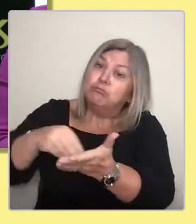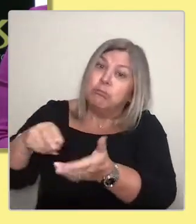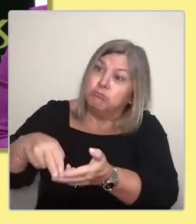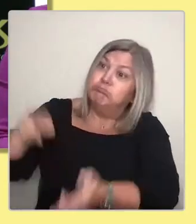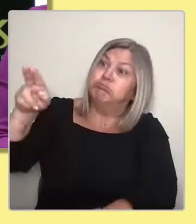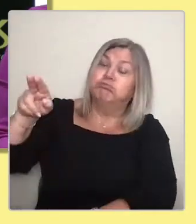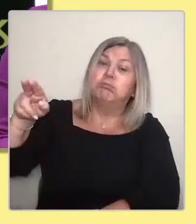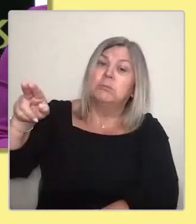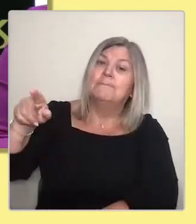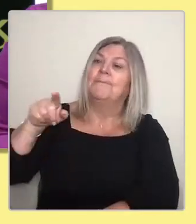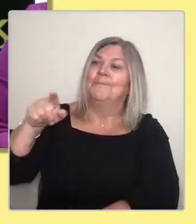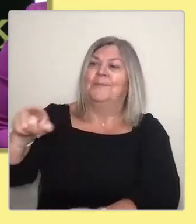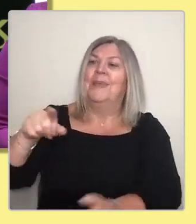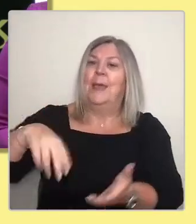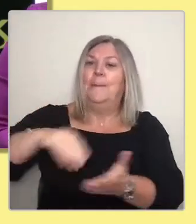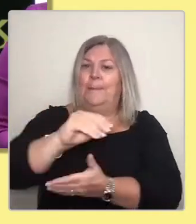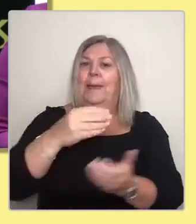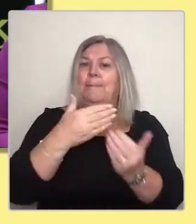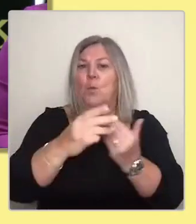in our public services.